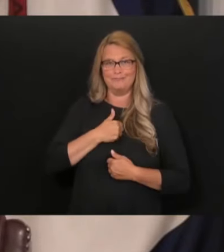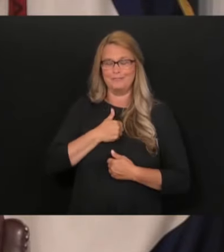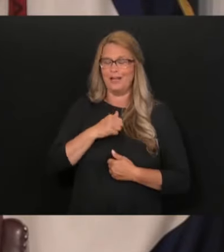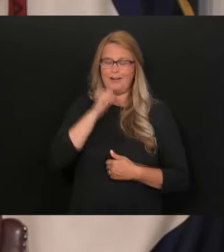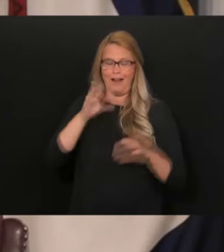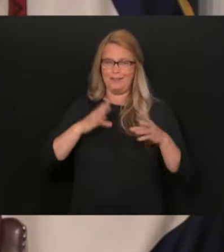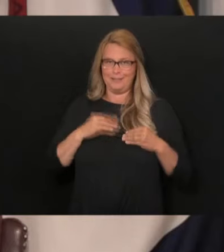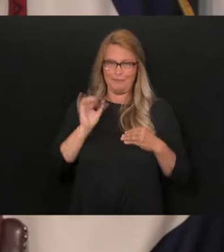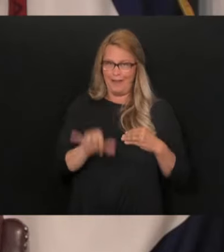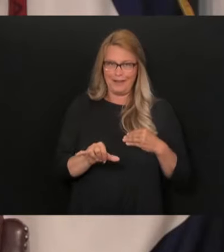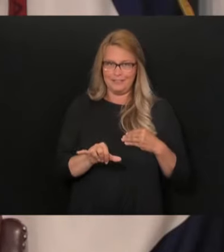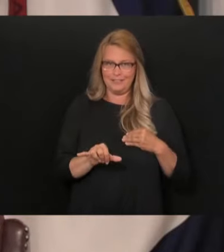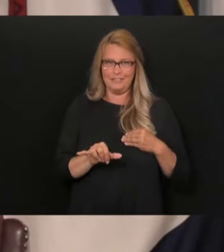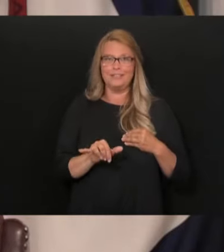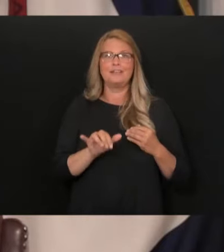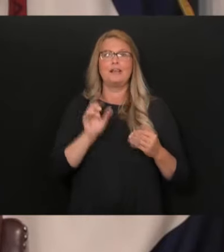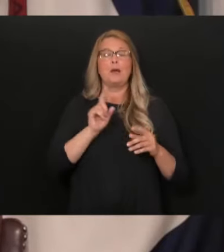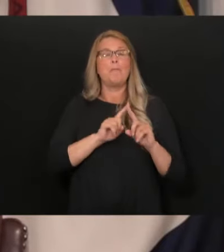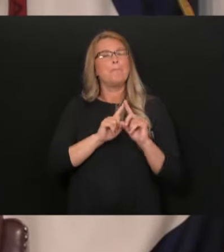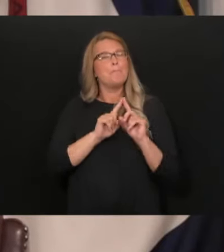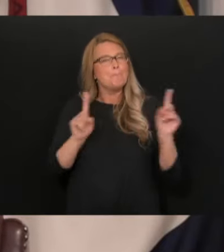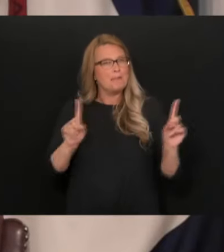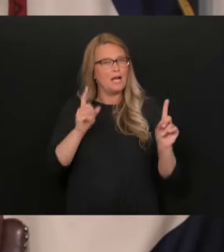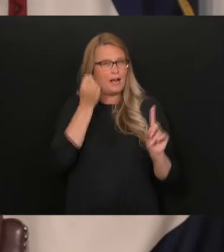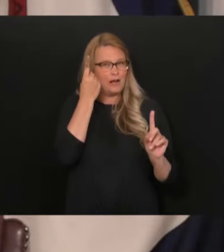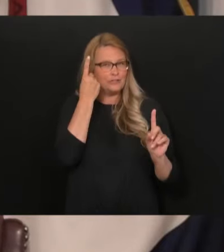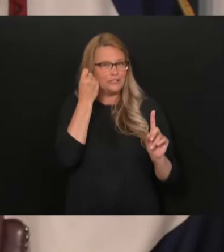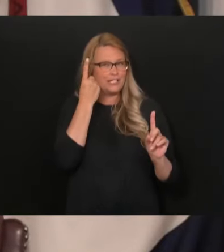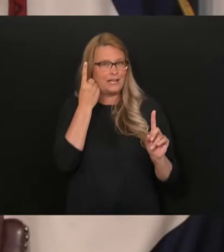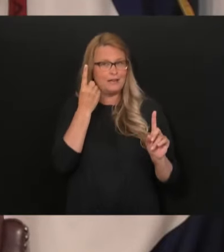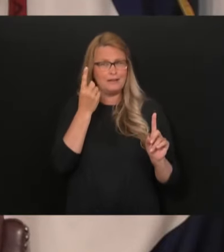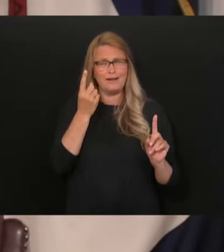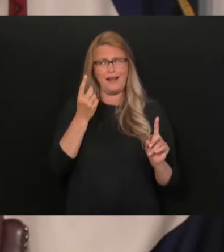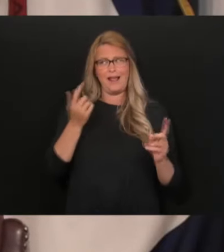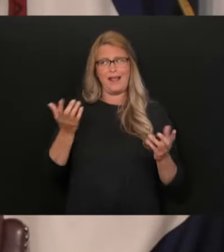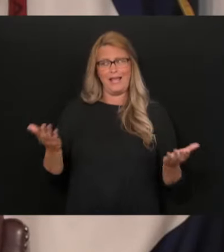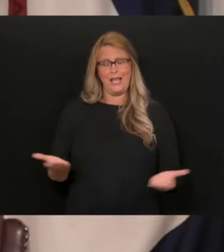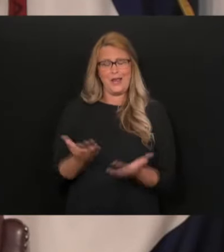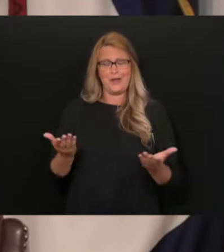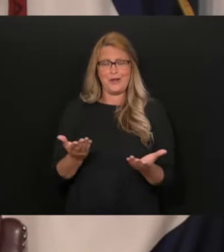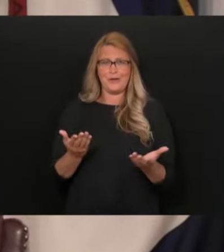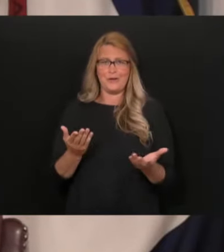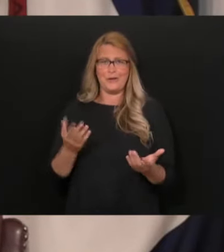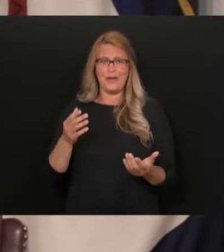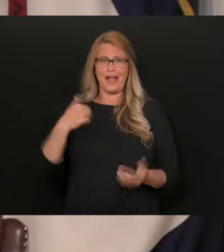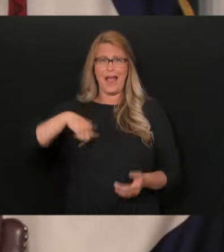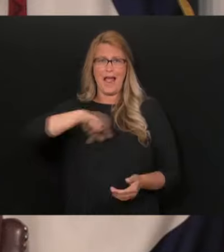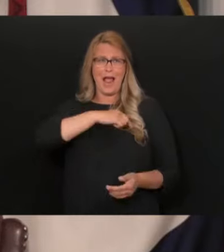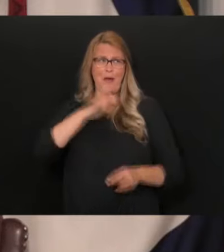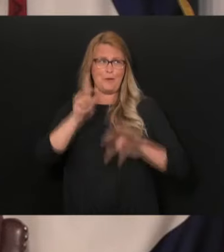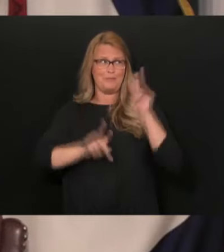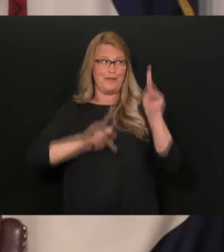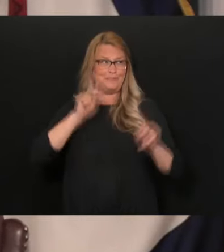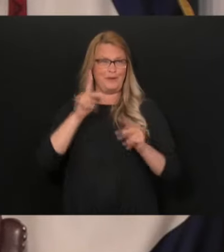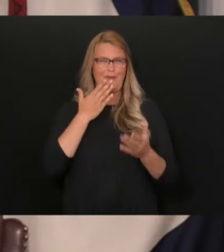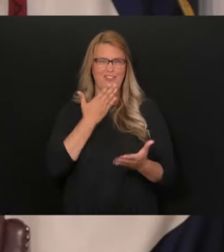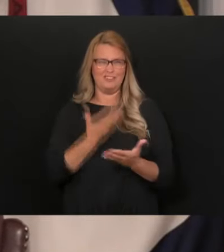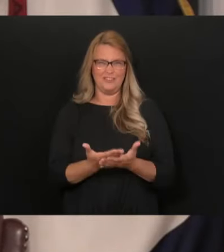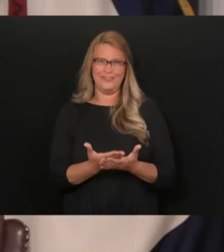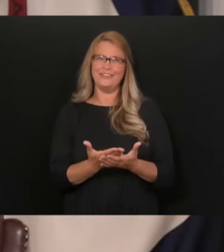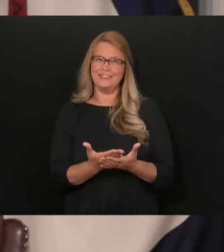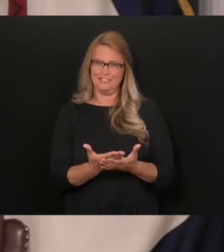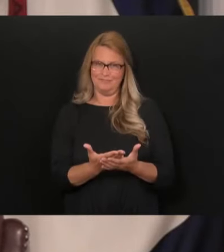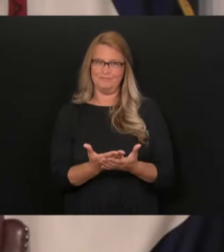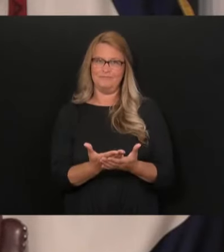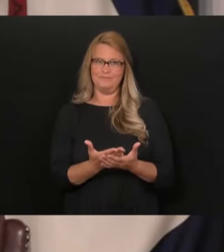at just how good our people have been and how good we are. You know, we've